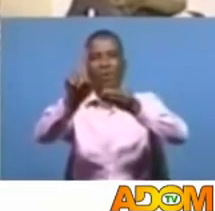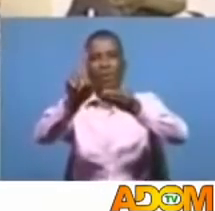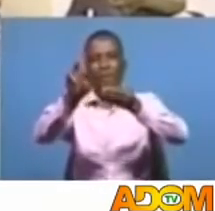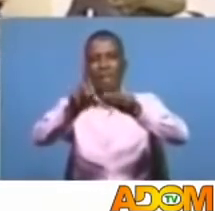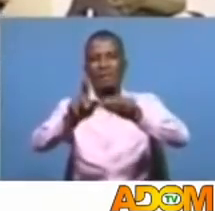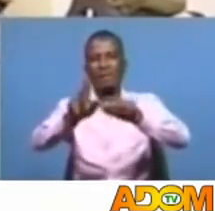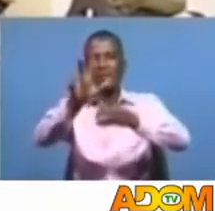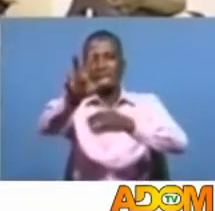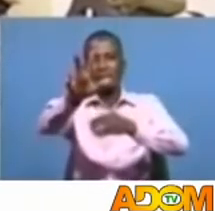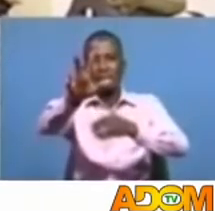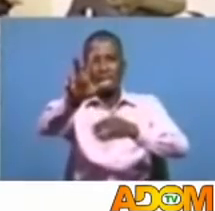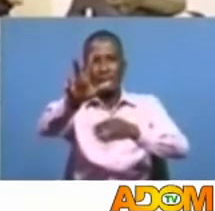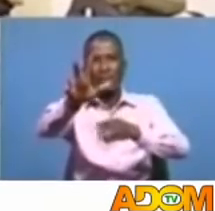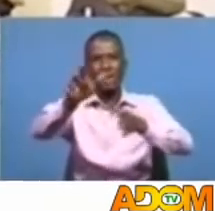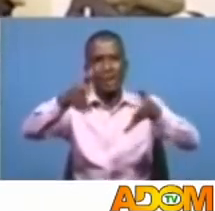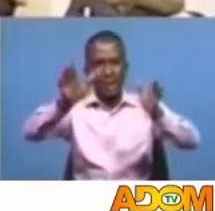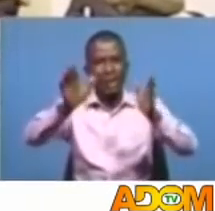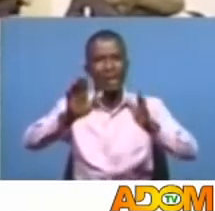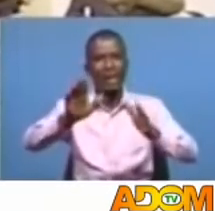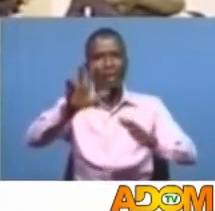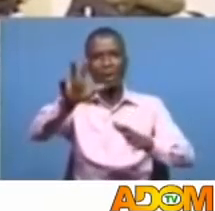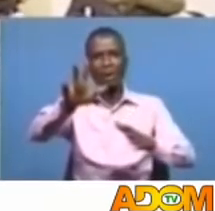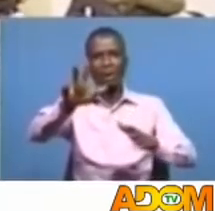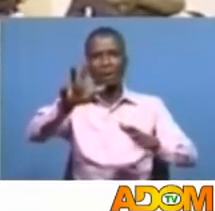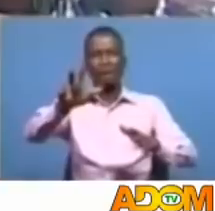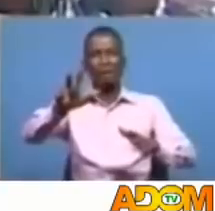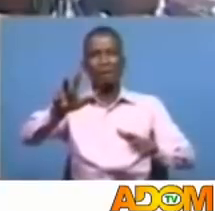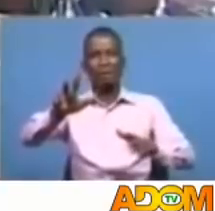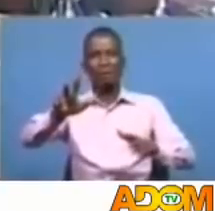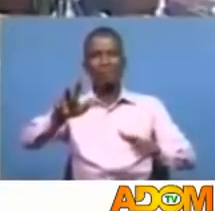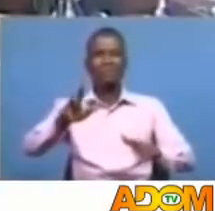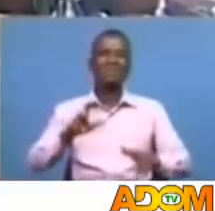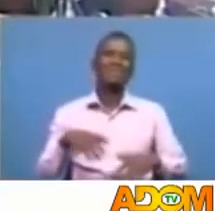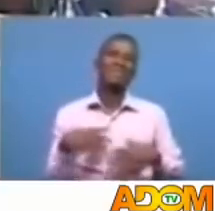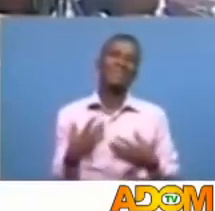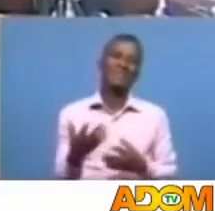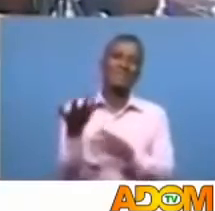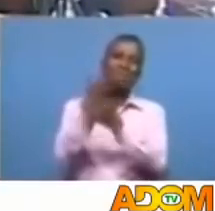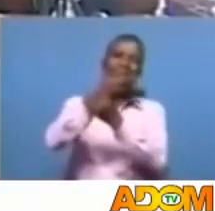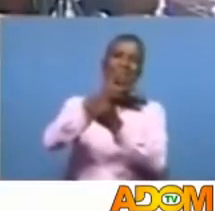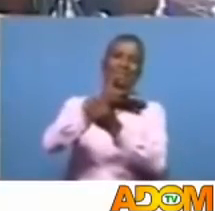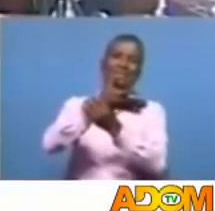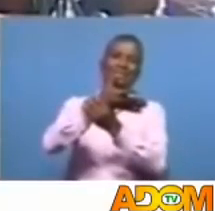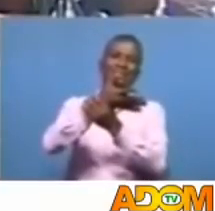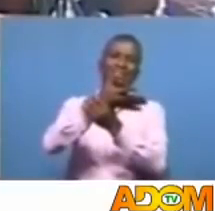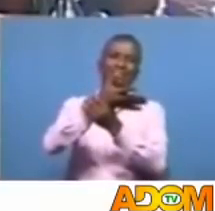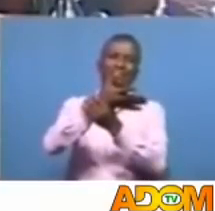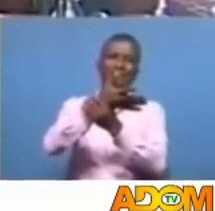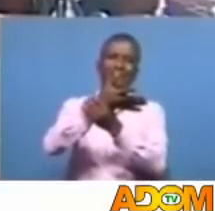It is permitted. You call that person. Yes, my lord.